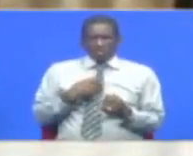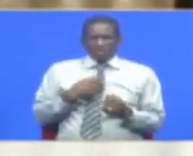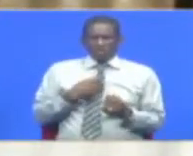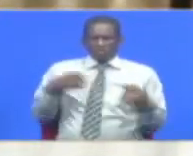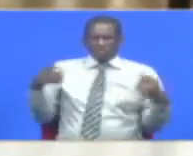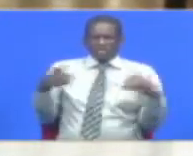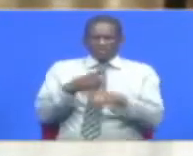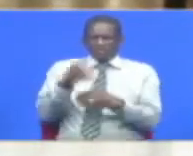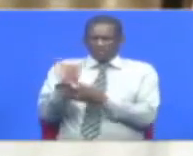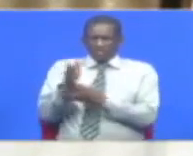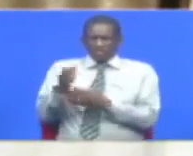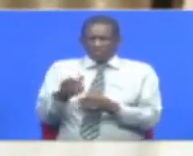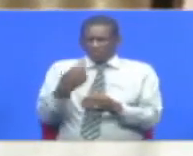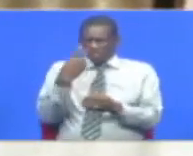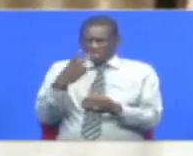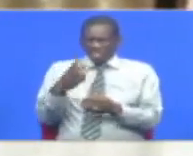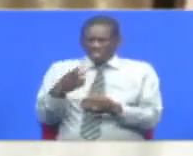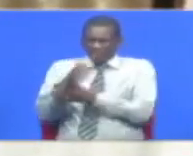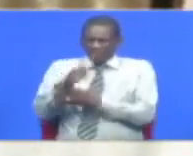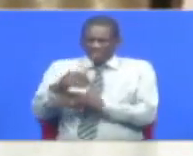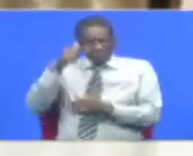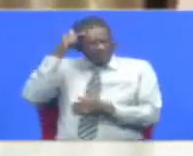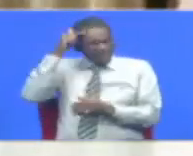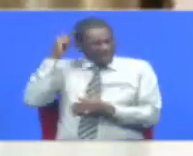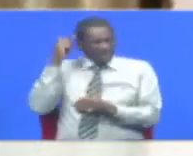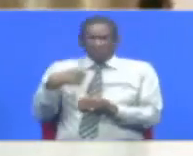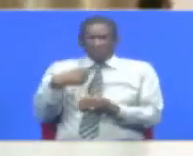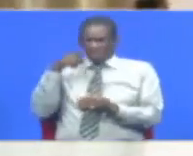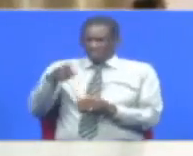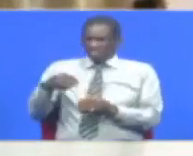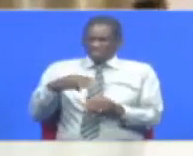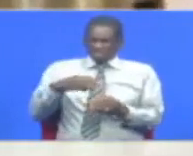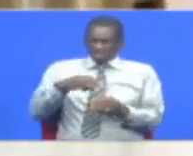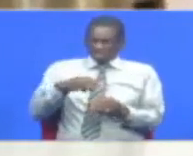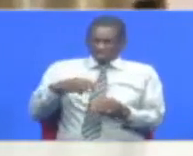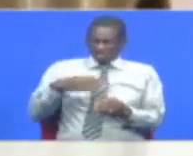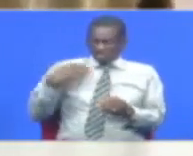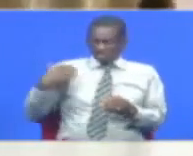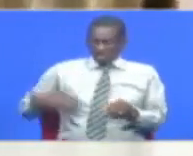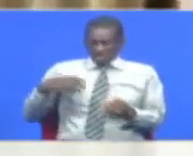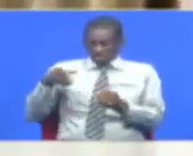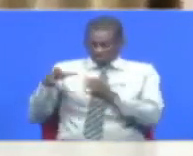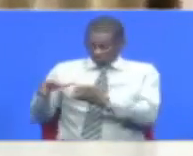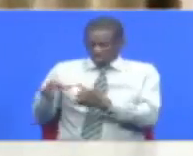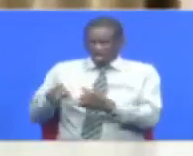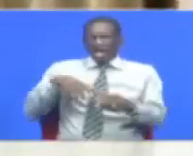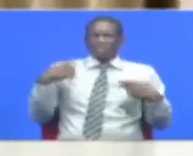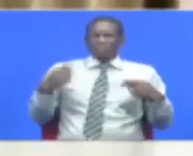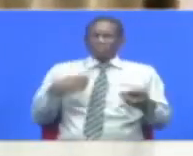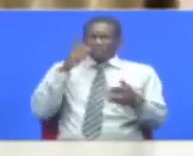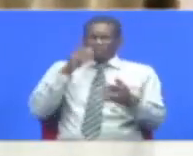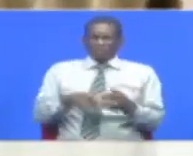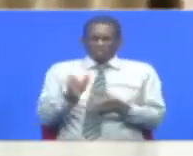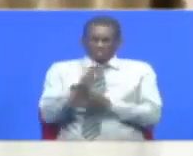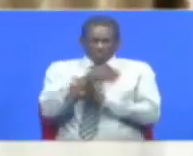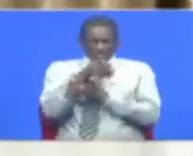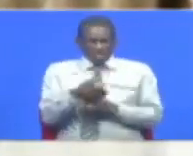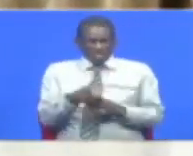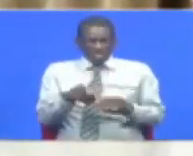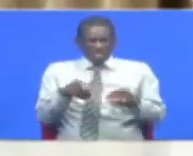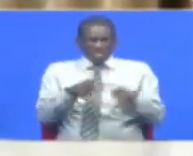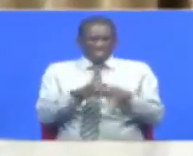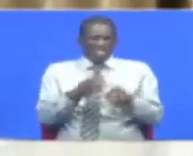samaki, black fish. Anasema hiyo ndio China. Wengine wanasema hiyo samaki, ukiona inakuja kama nyekundu